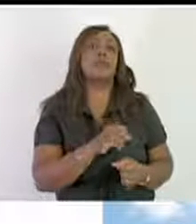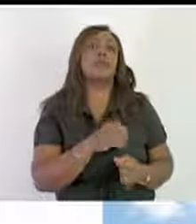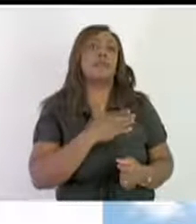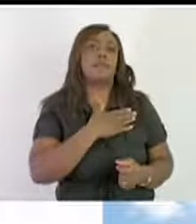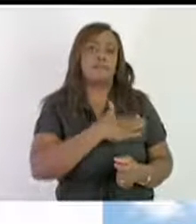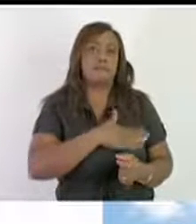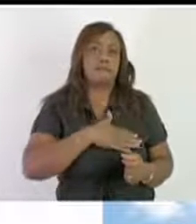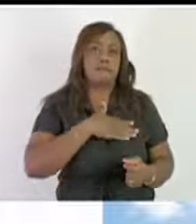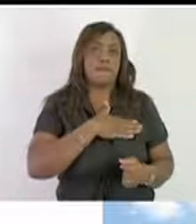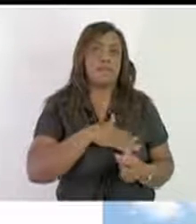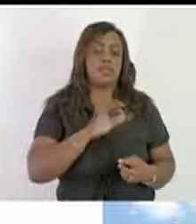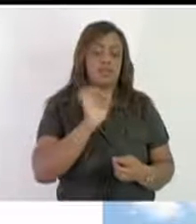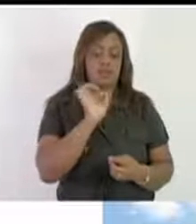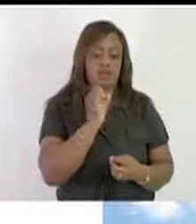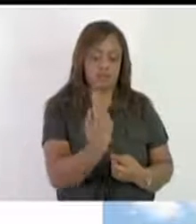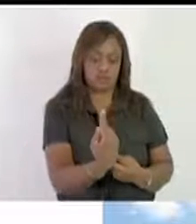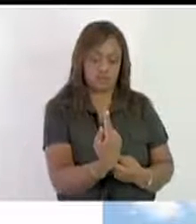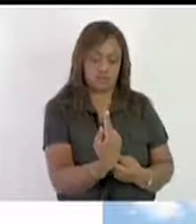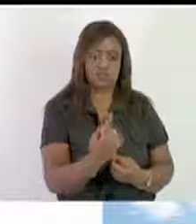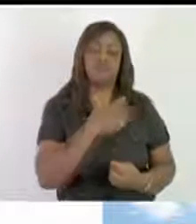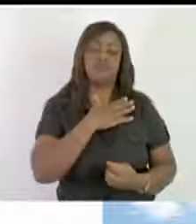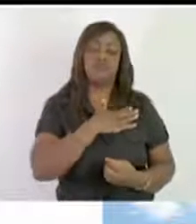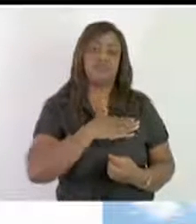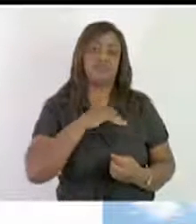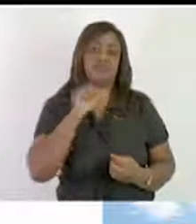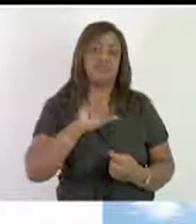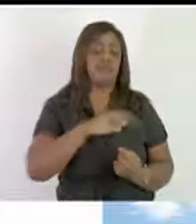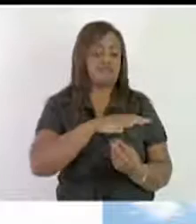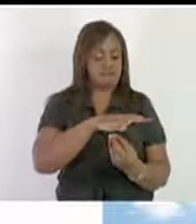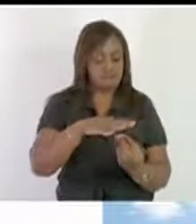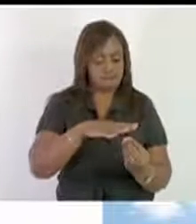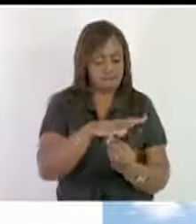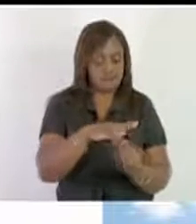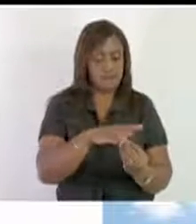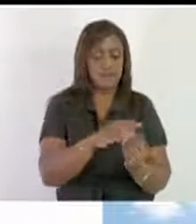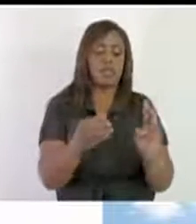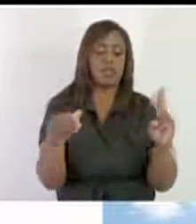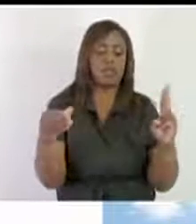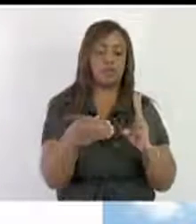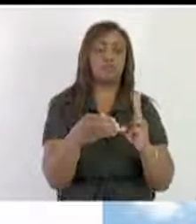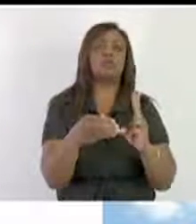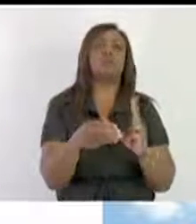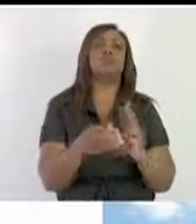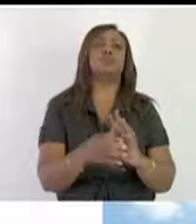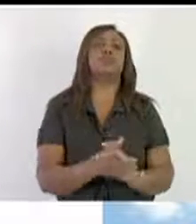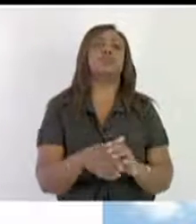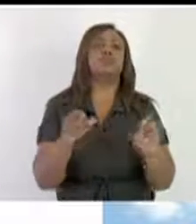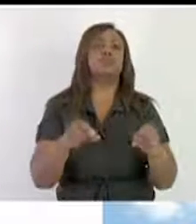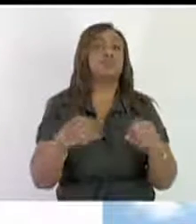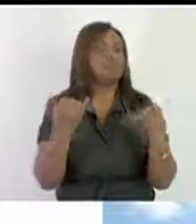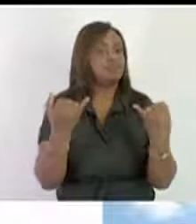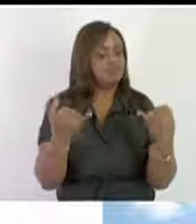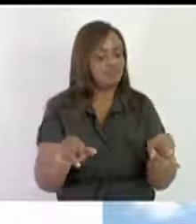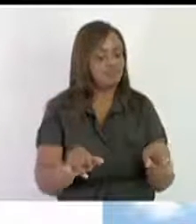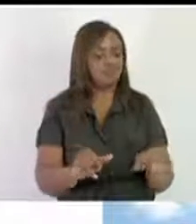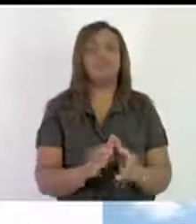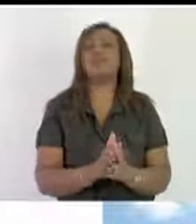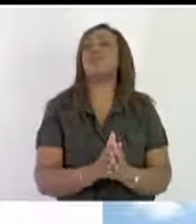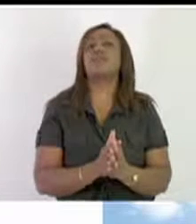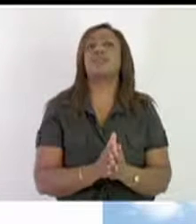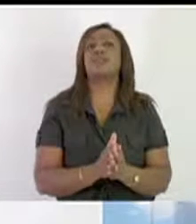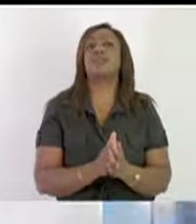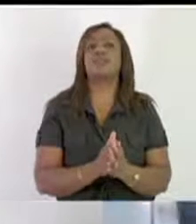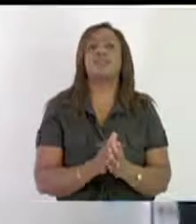them really badly. Okay? So now that's our lesson